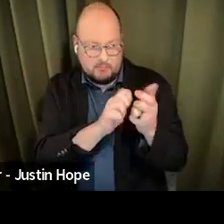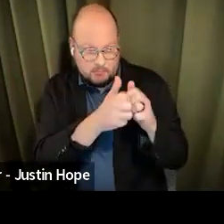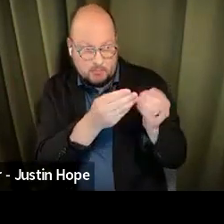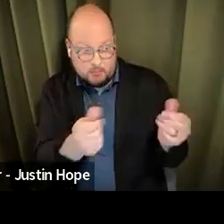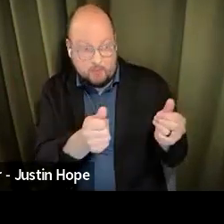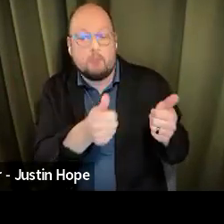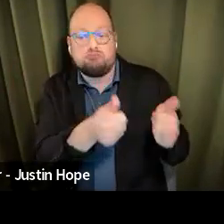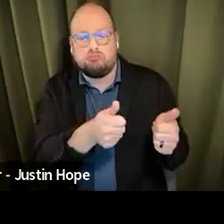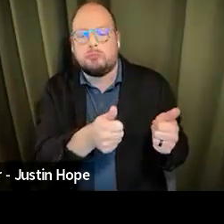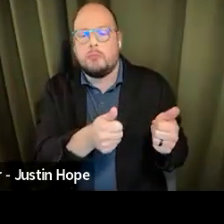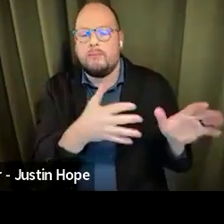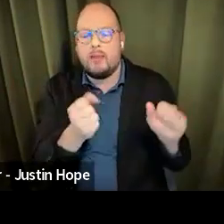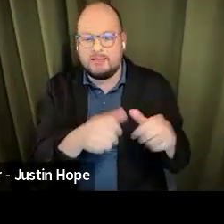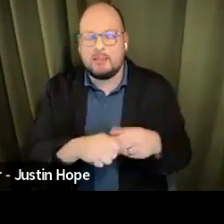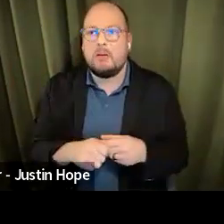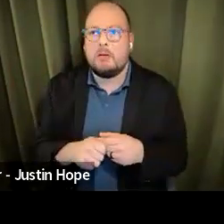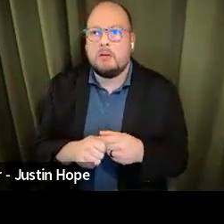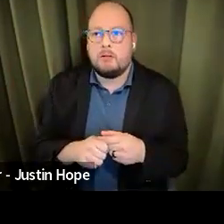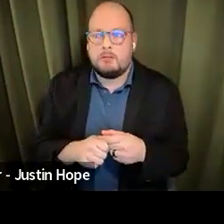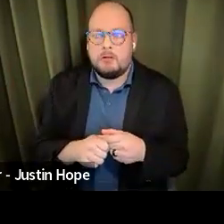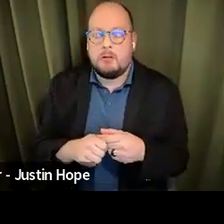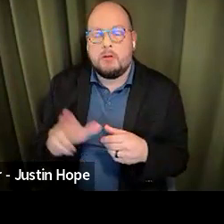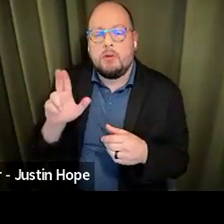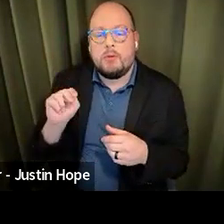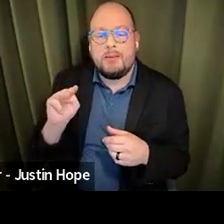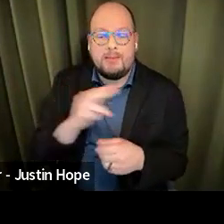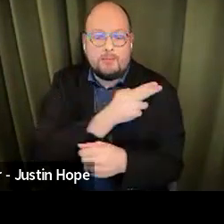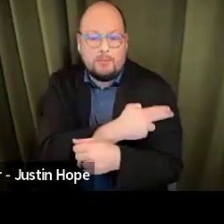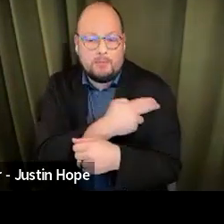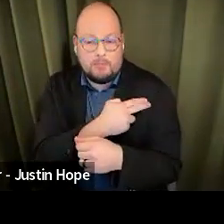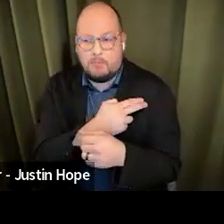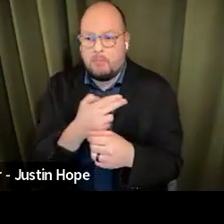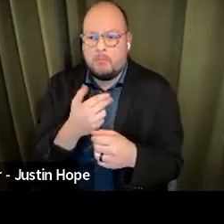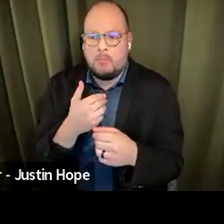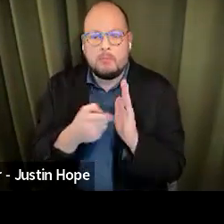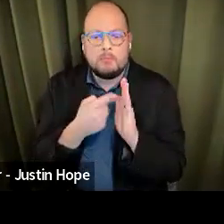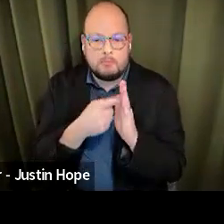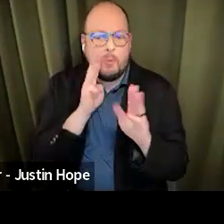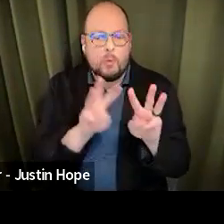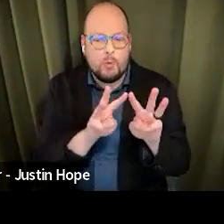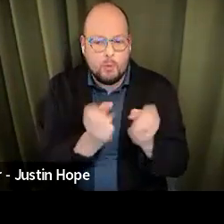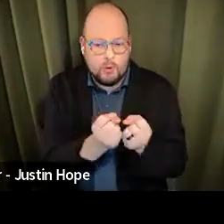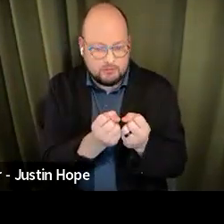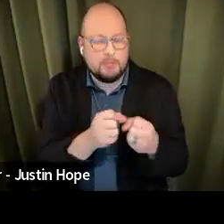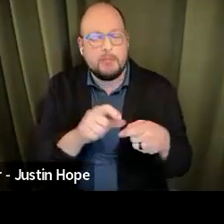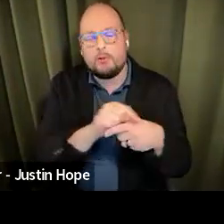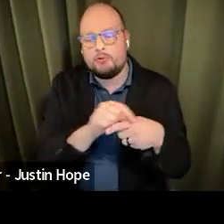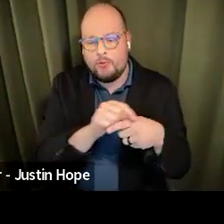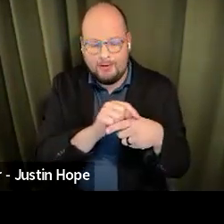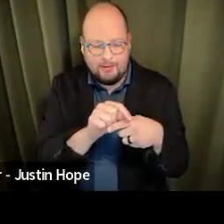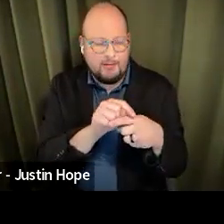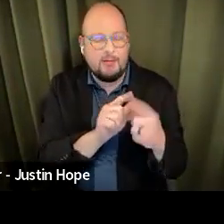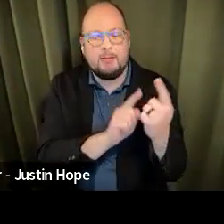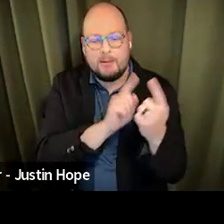that. You know, at UNM Hospital, we have in-person trainings. We do in-service with people on different units if they're